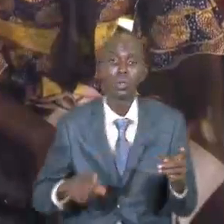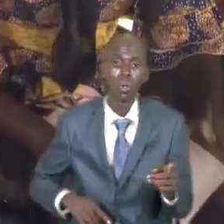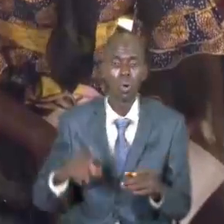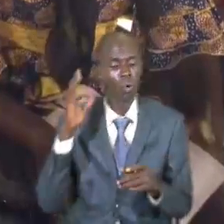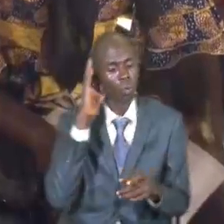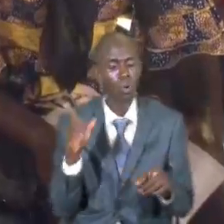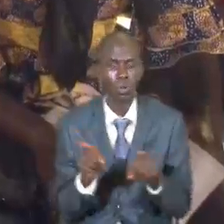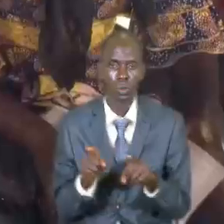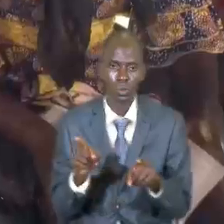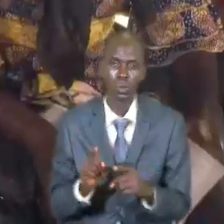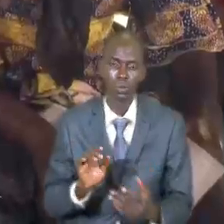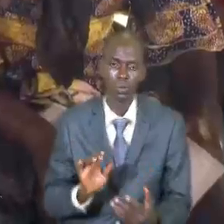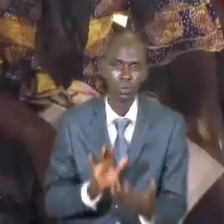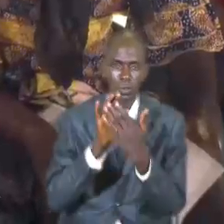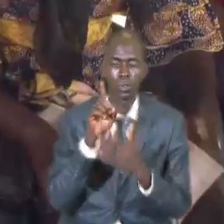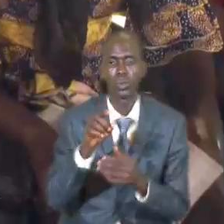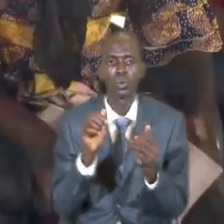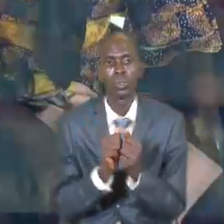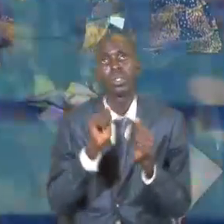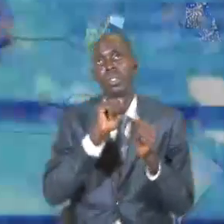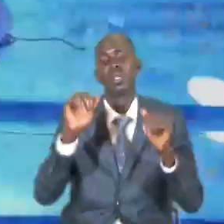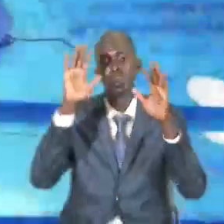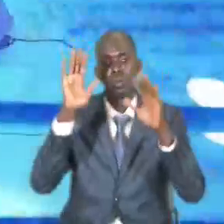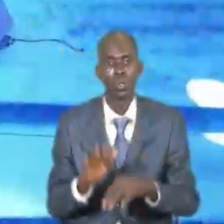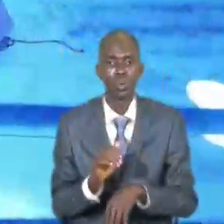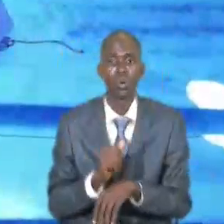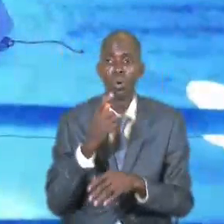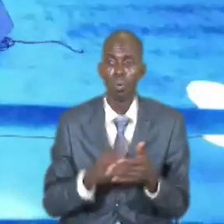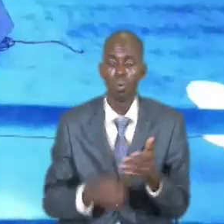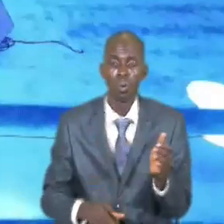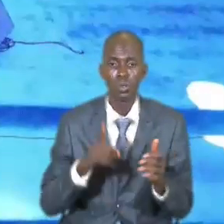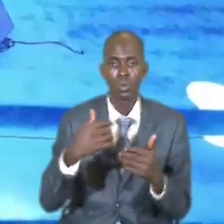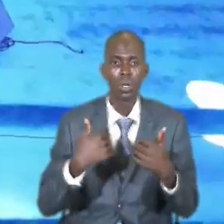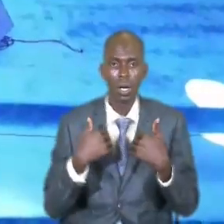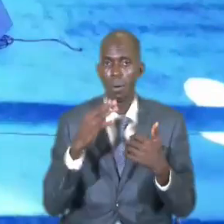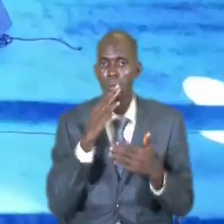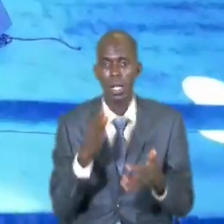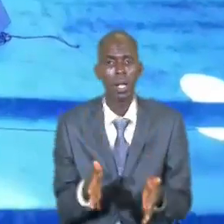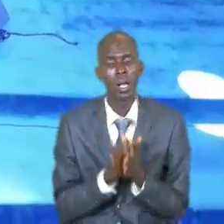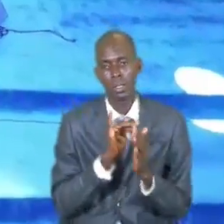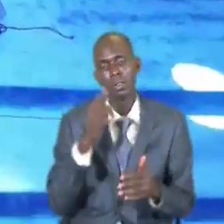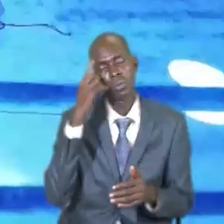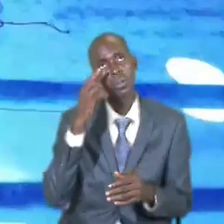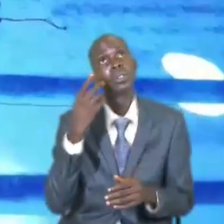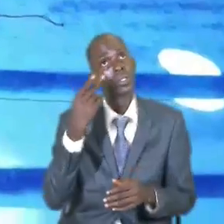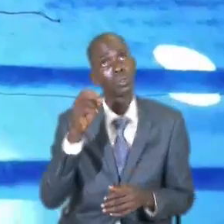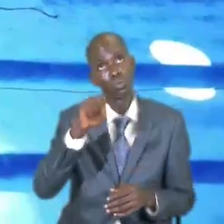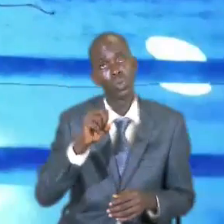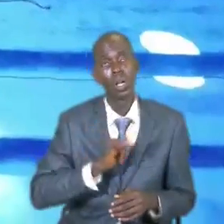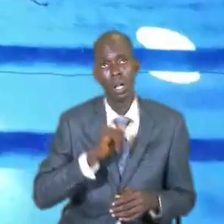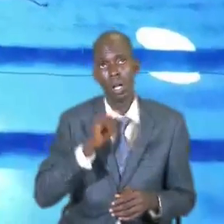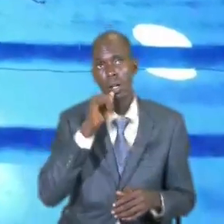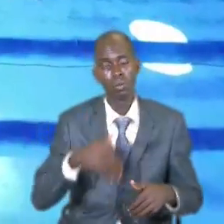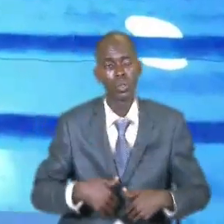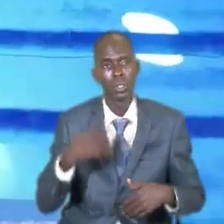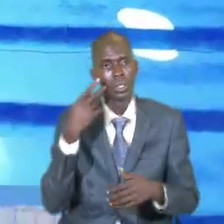You know, what you've been asking for, Lord, even though I'm young, look at this condition, look at that condition, and it appears